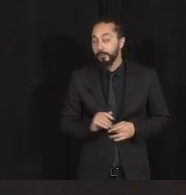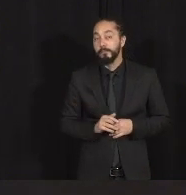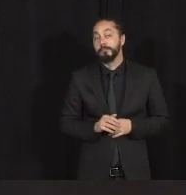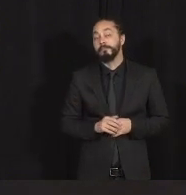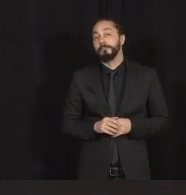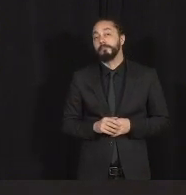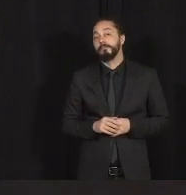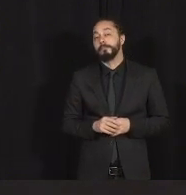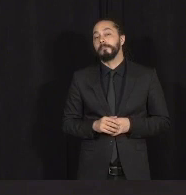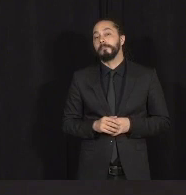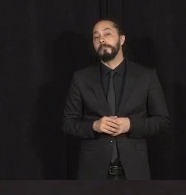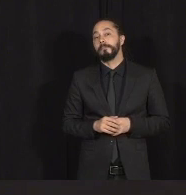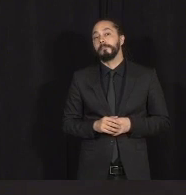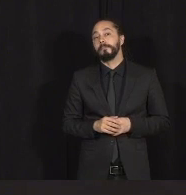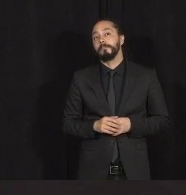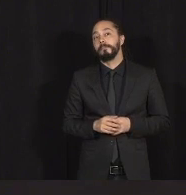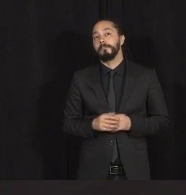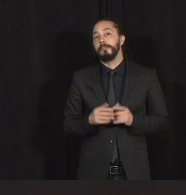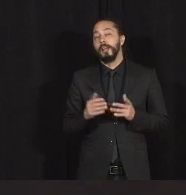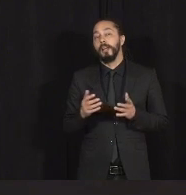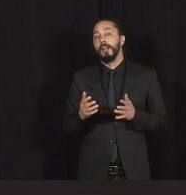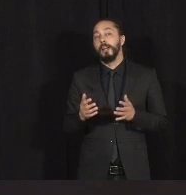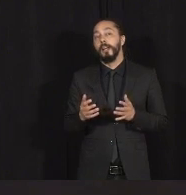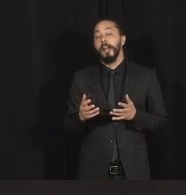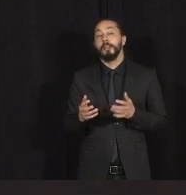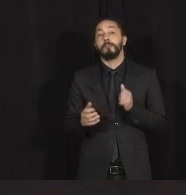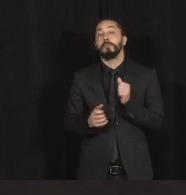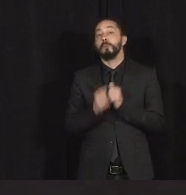number of deaths, all bar